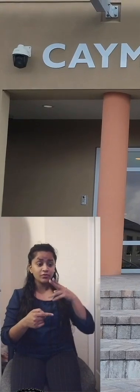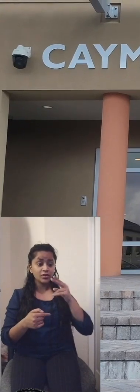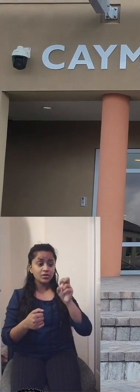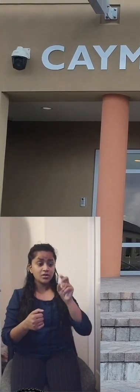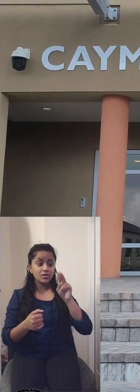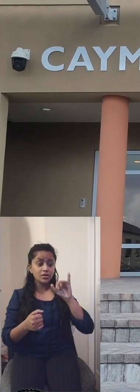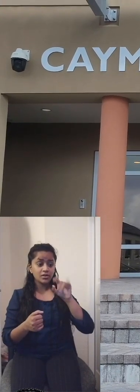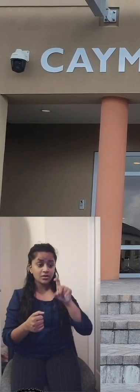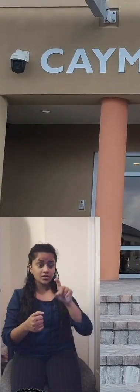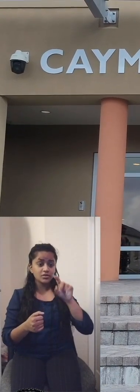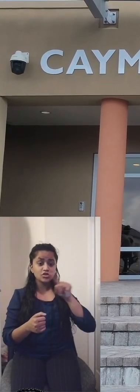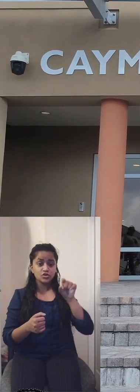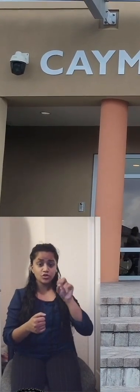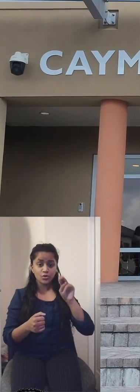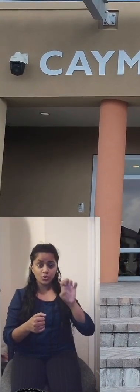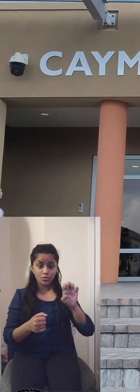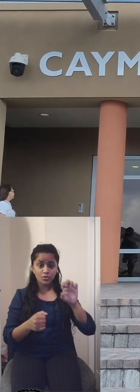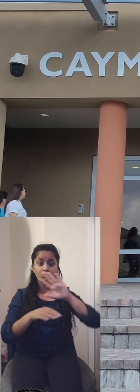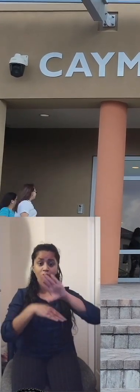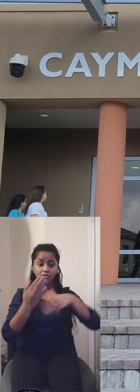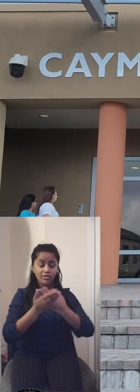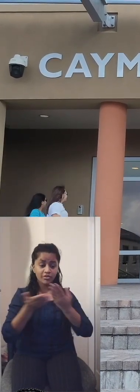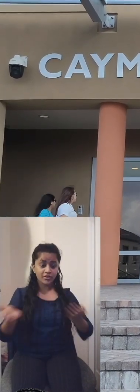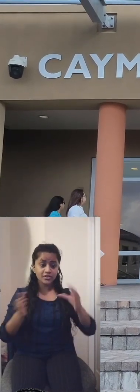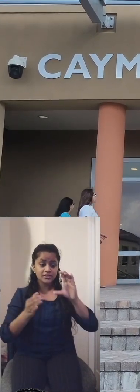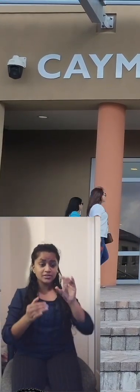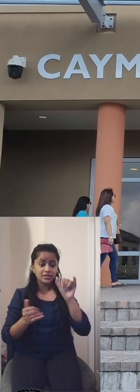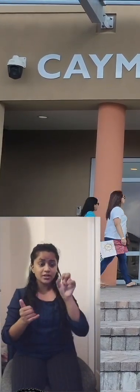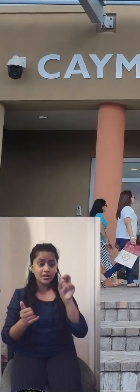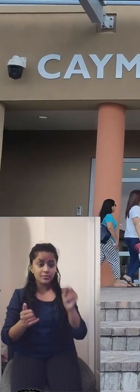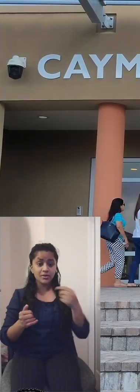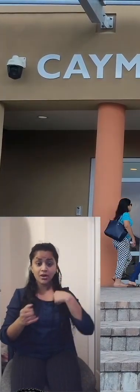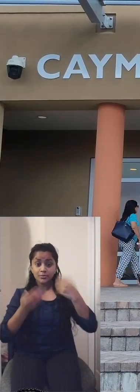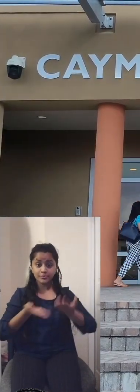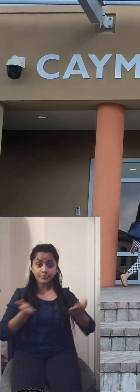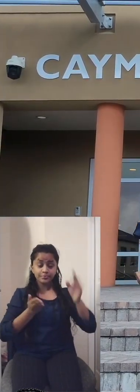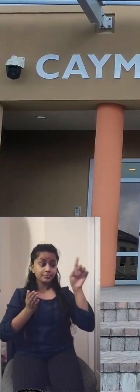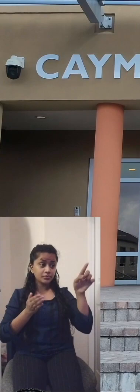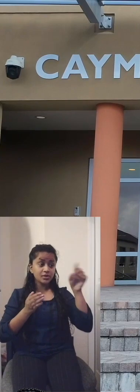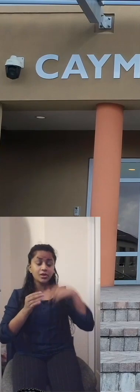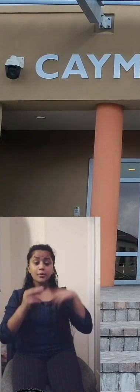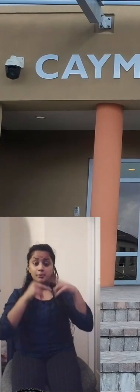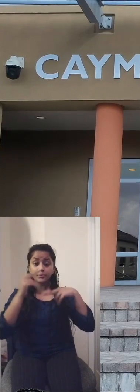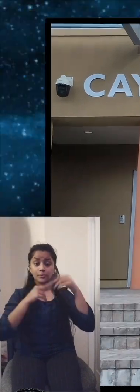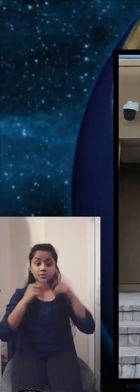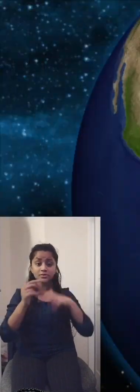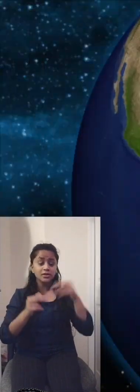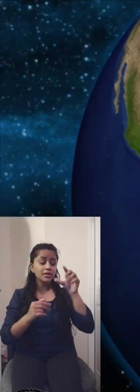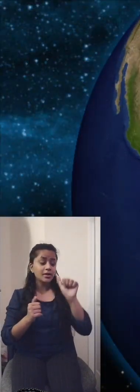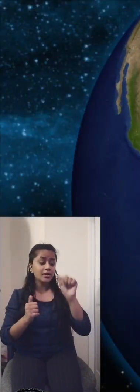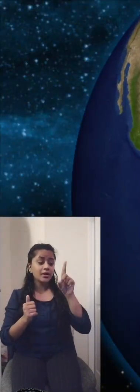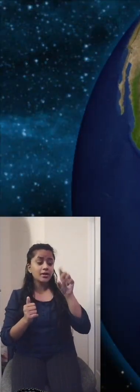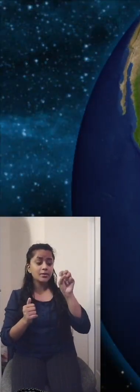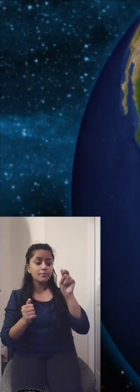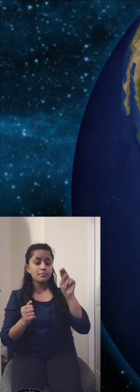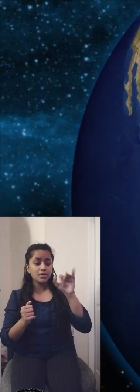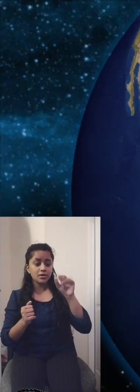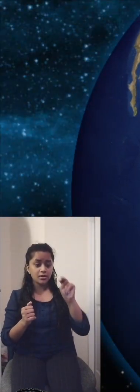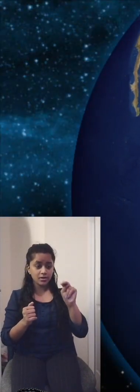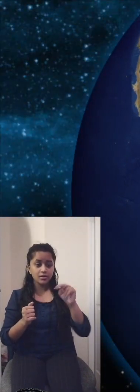Welcome to the feeding zone and all things Cayman. I am here at the Government Administration Building in Grand